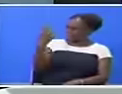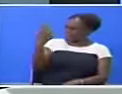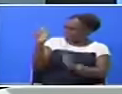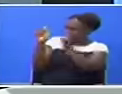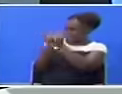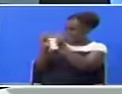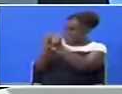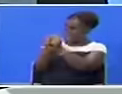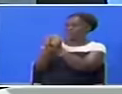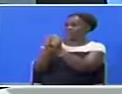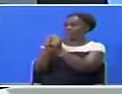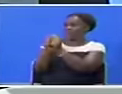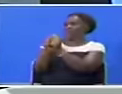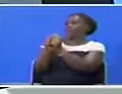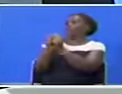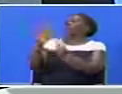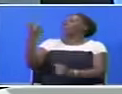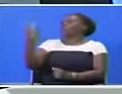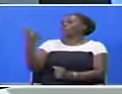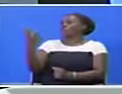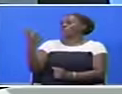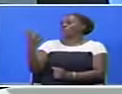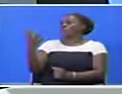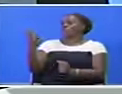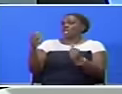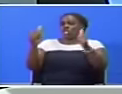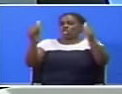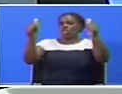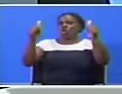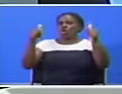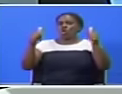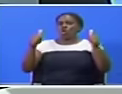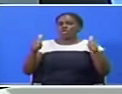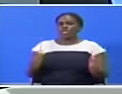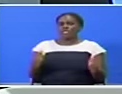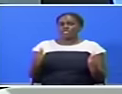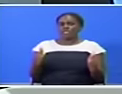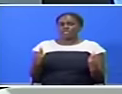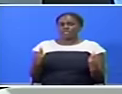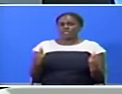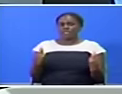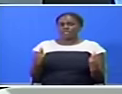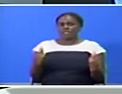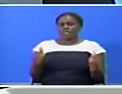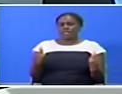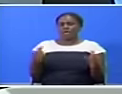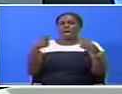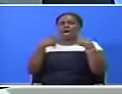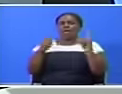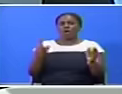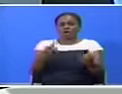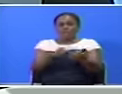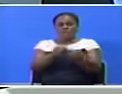Yes. May 4th, that's when they issued that, they formalized sort of the Rotich notice. And then the